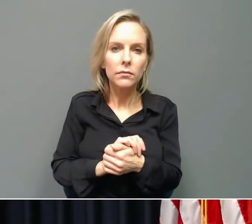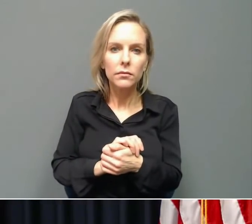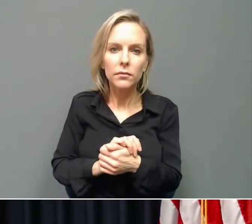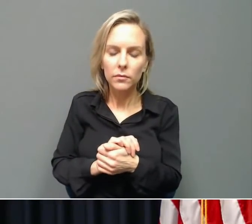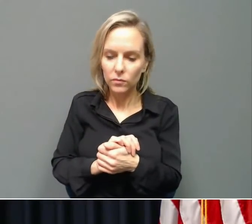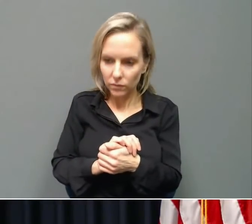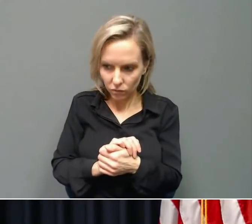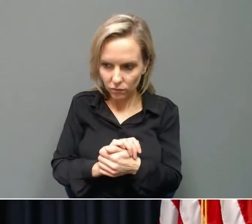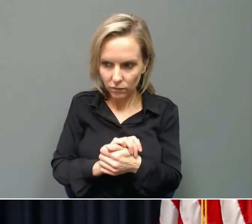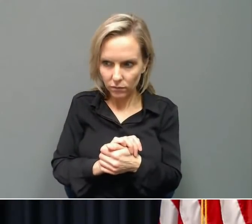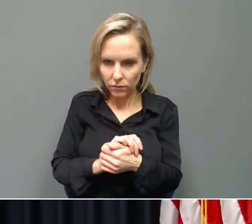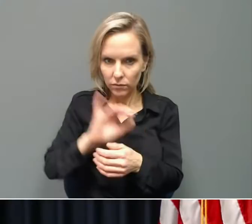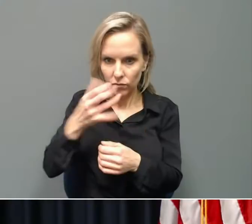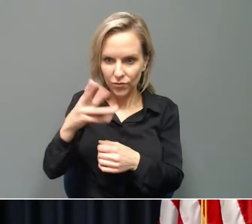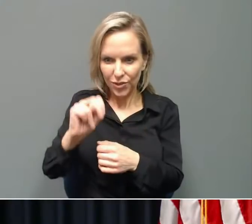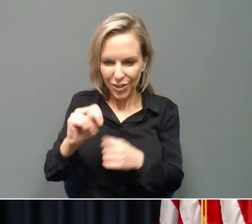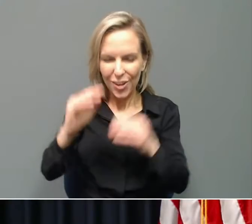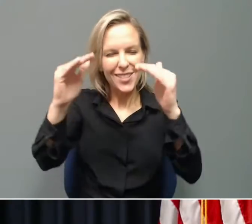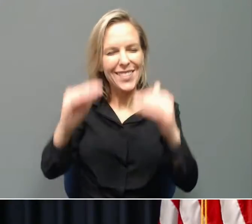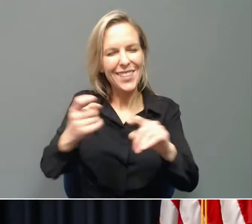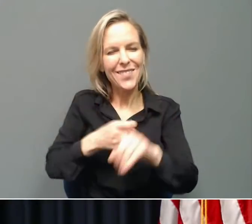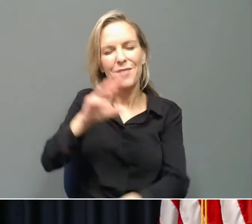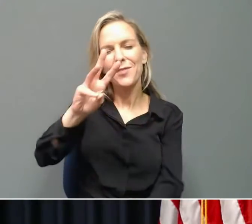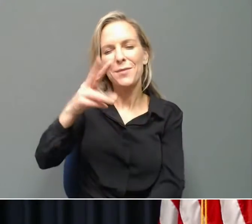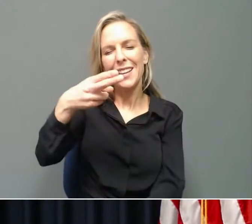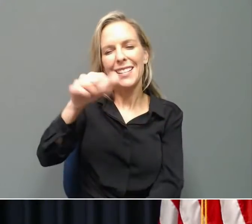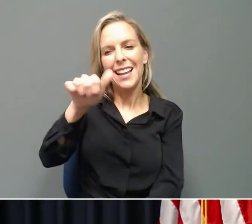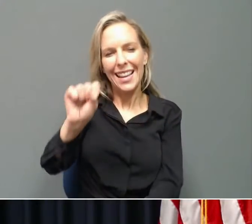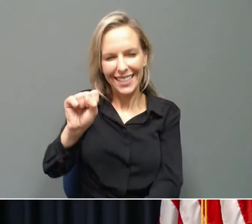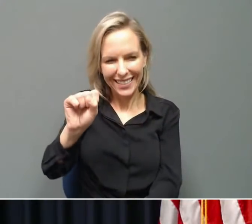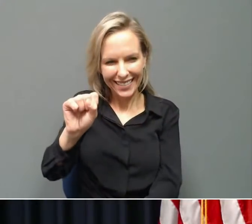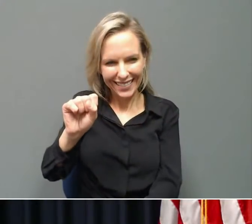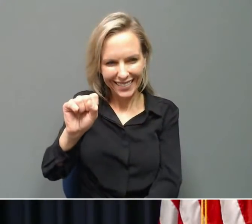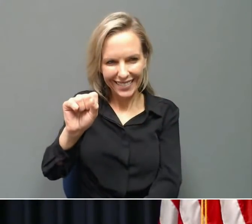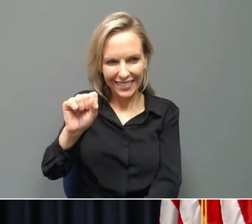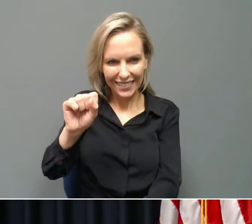Okay, John Charlton from WHAS.